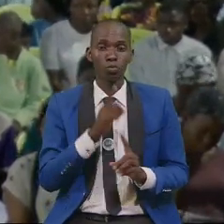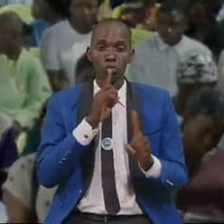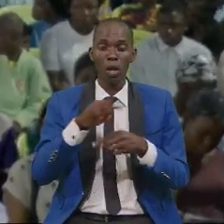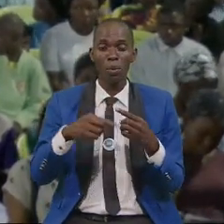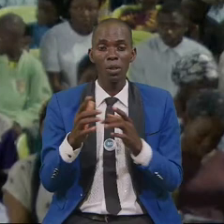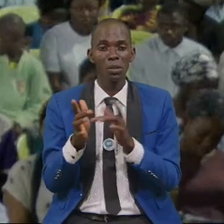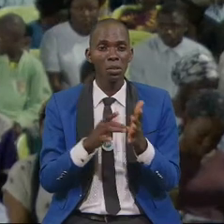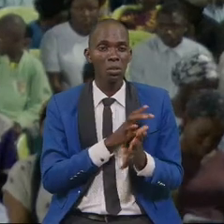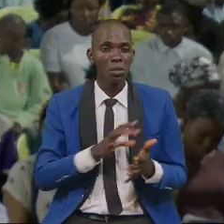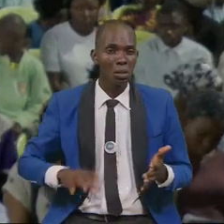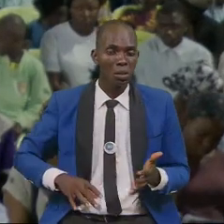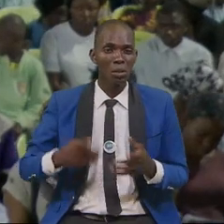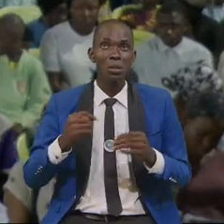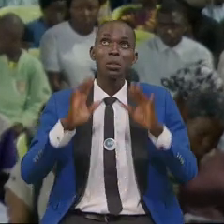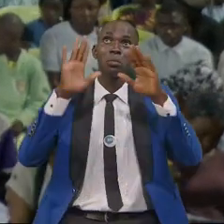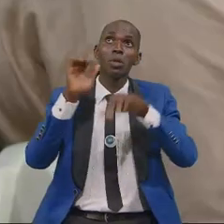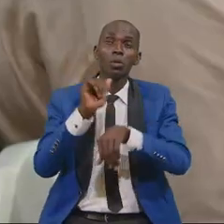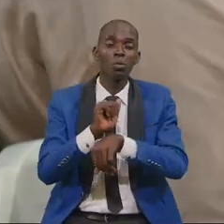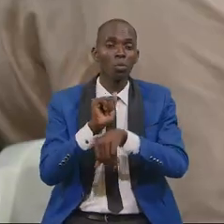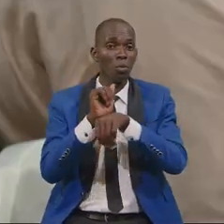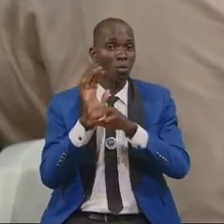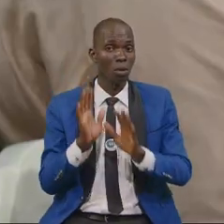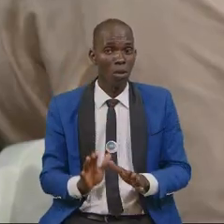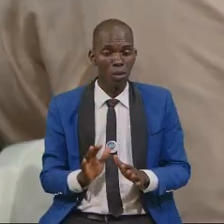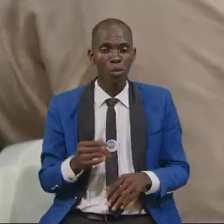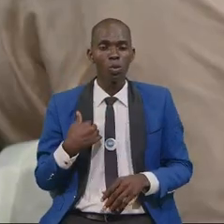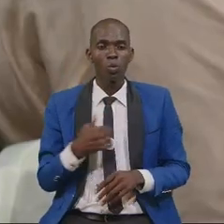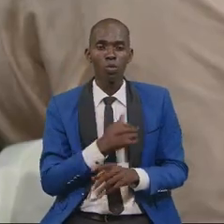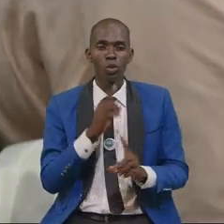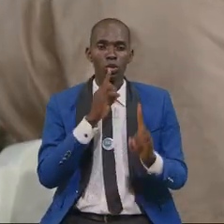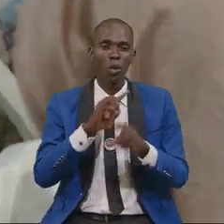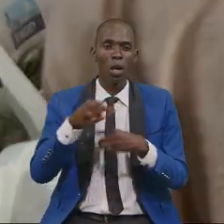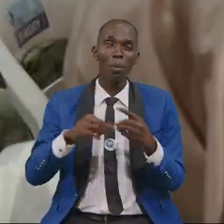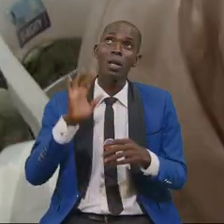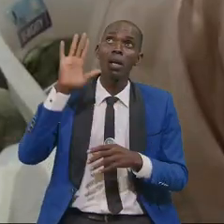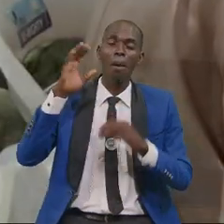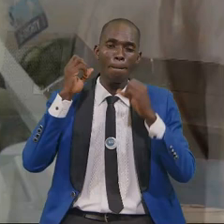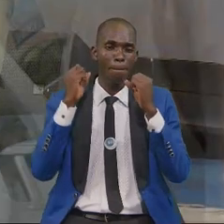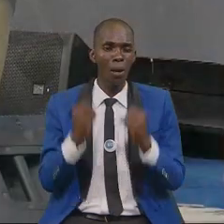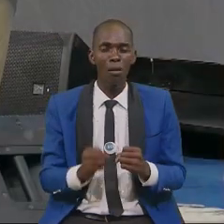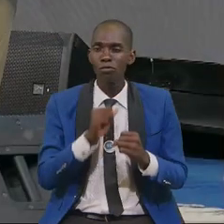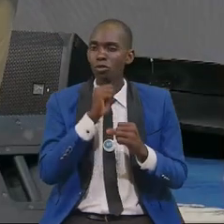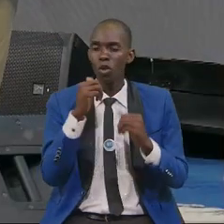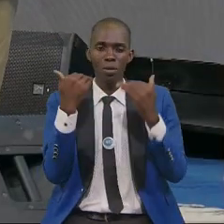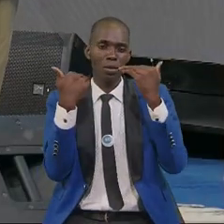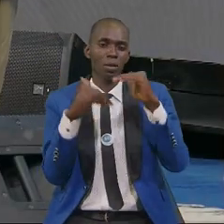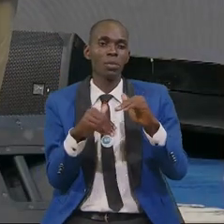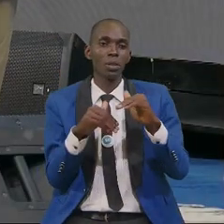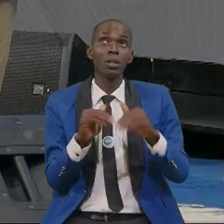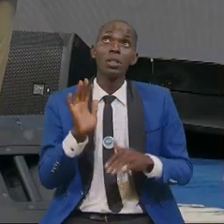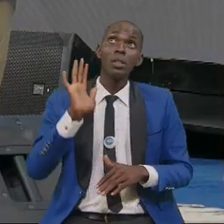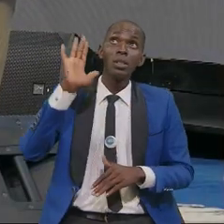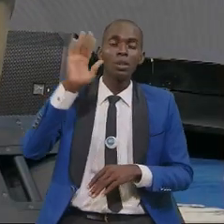miracle worker, we're talking about his power, unlimited. We talk about his